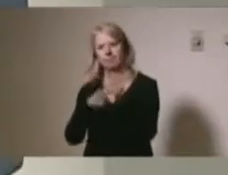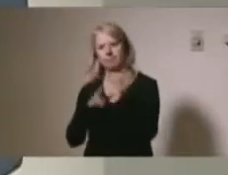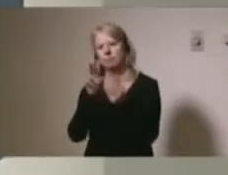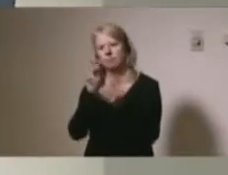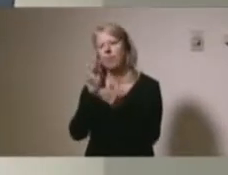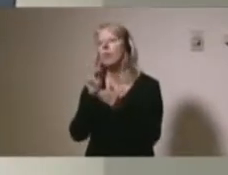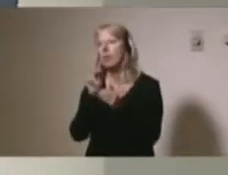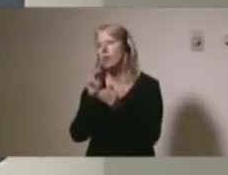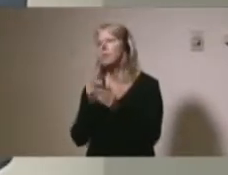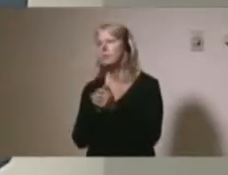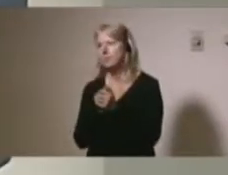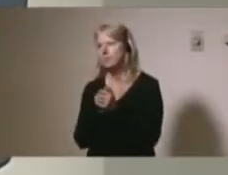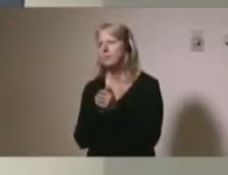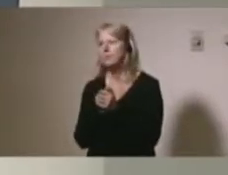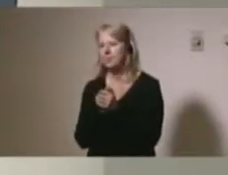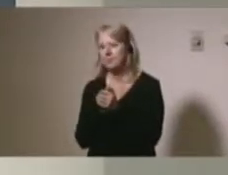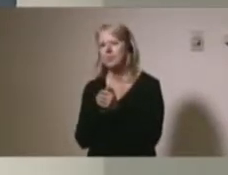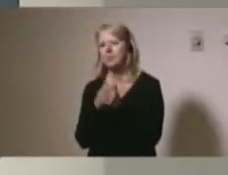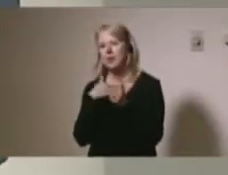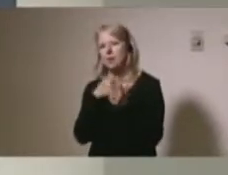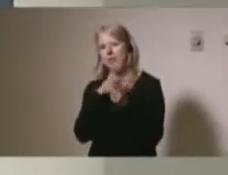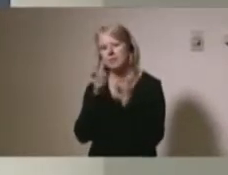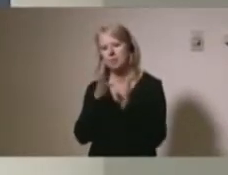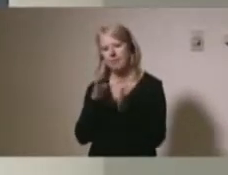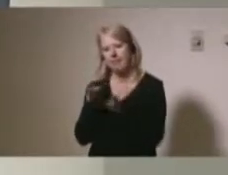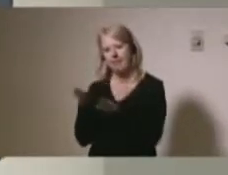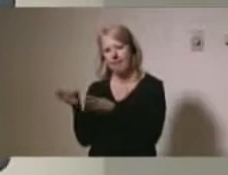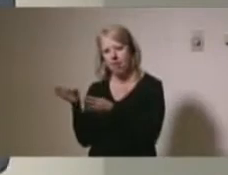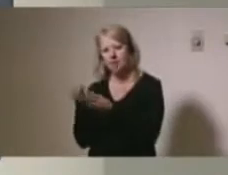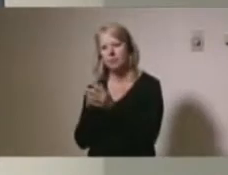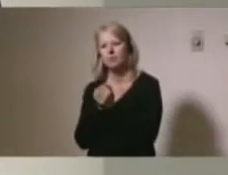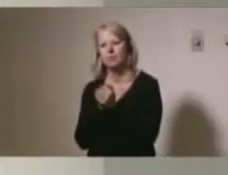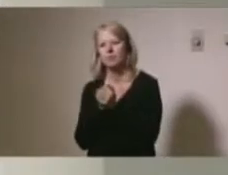We have to prepare for this fight.